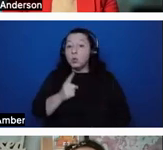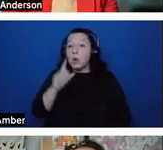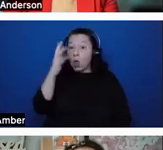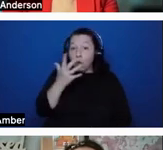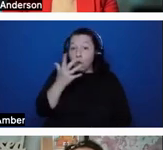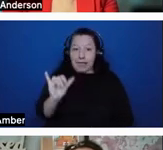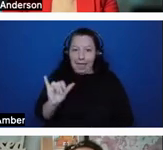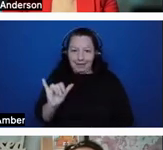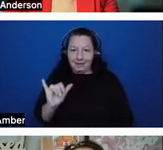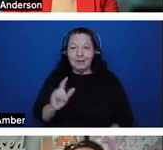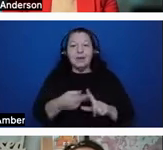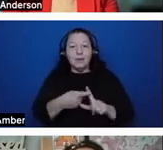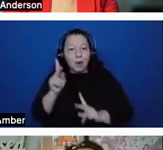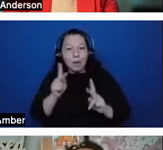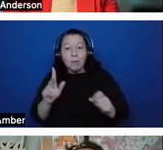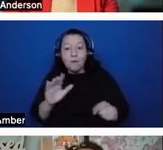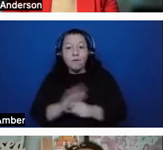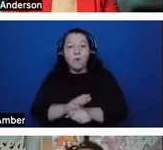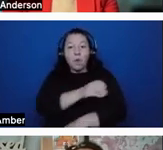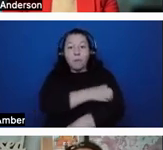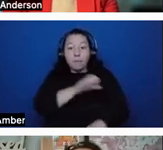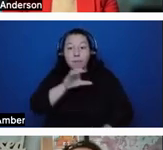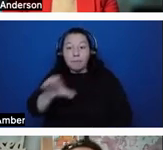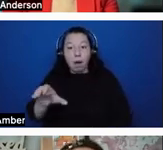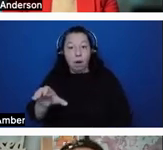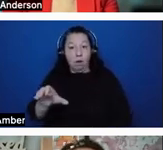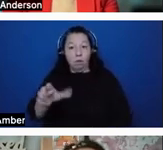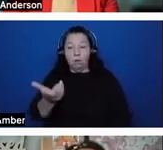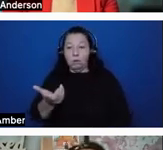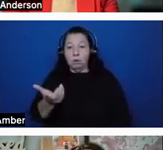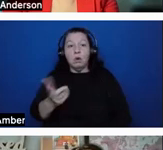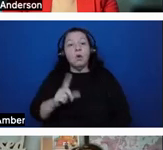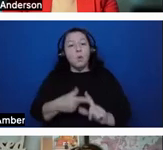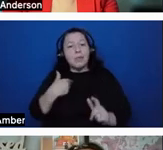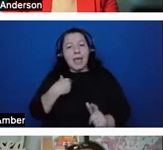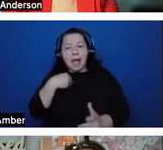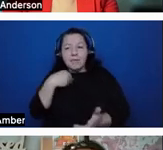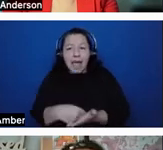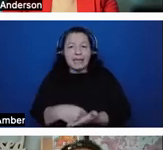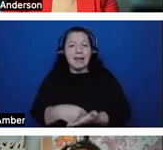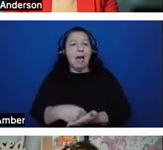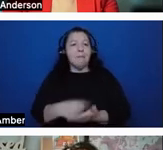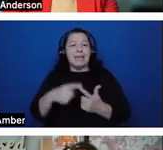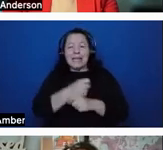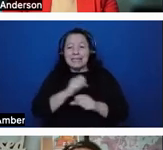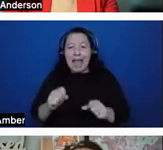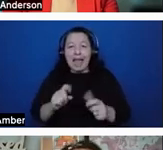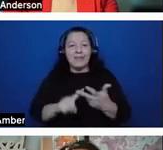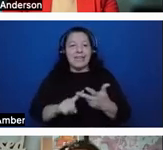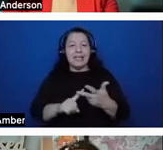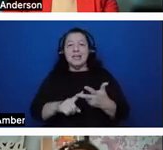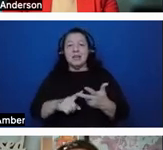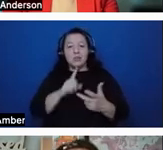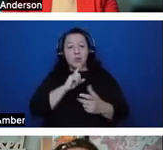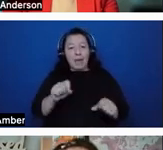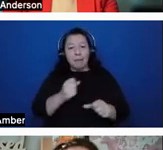are fully empowered and have the economic and the safety to make decisions